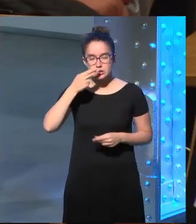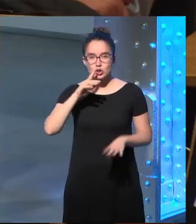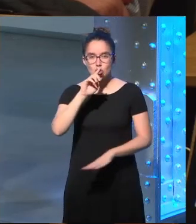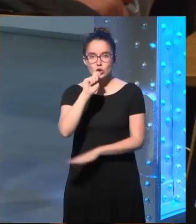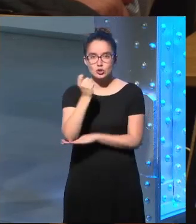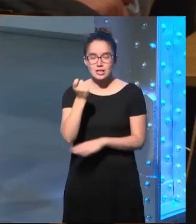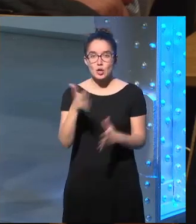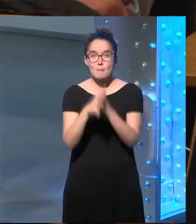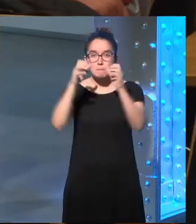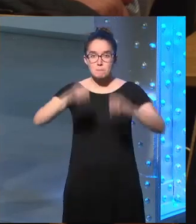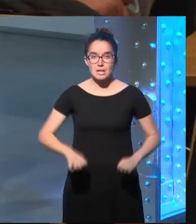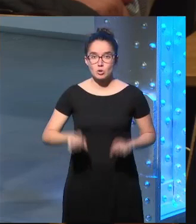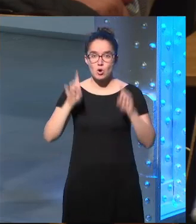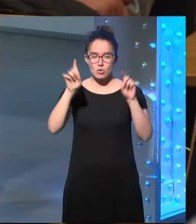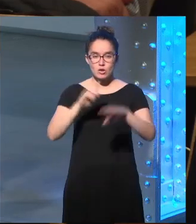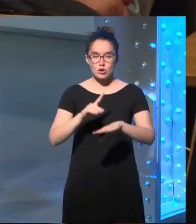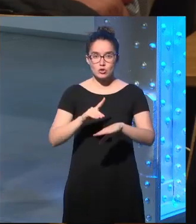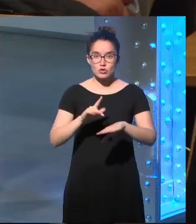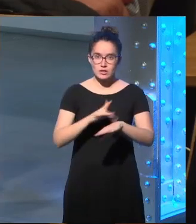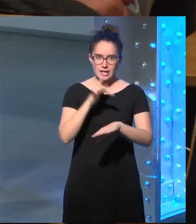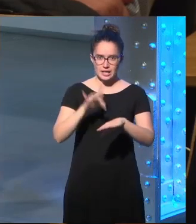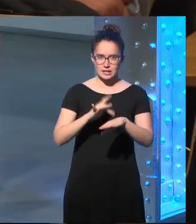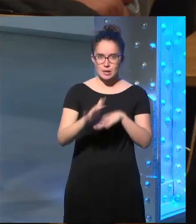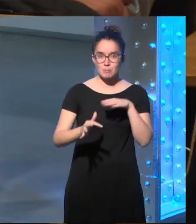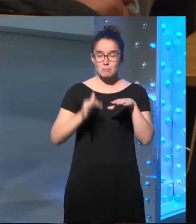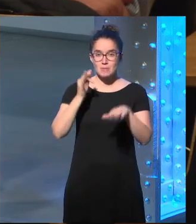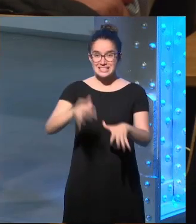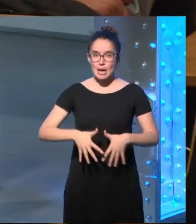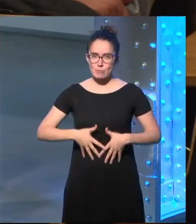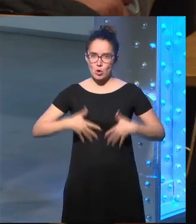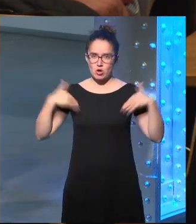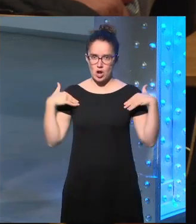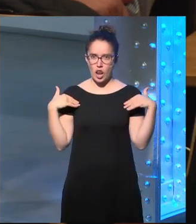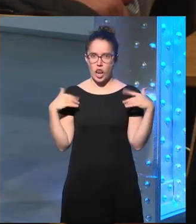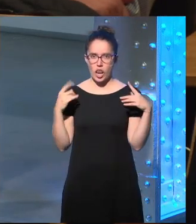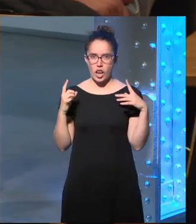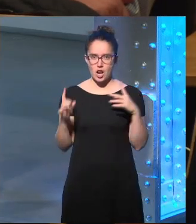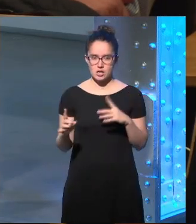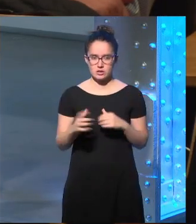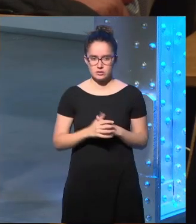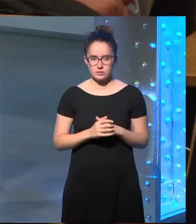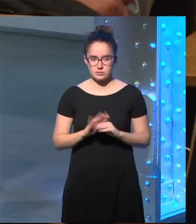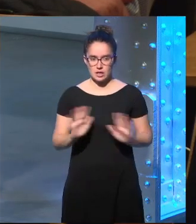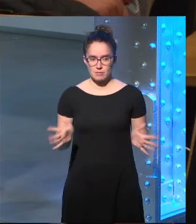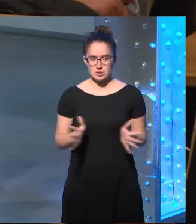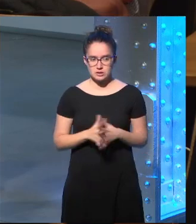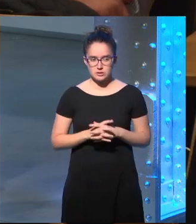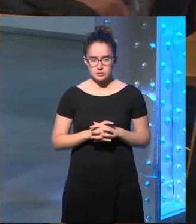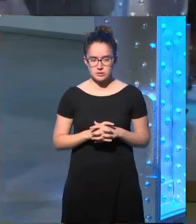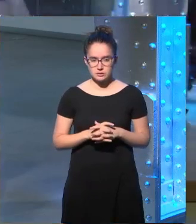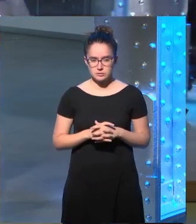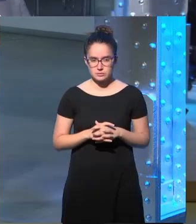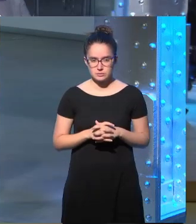interesting to reach an digital education agreement and an emotional education